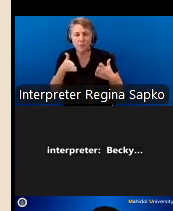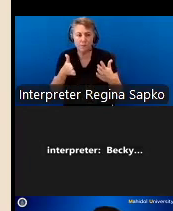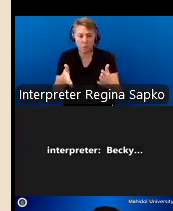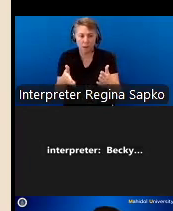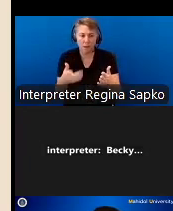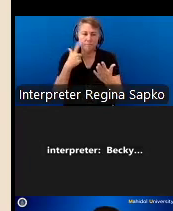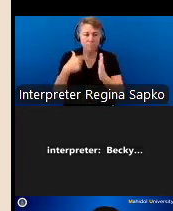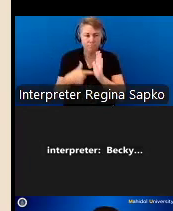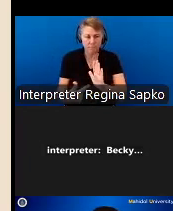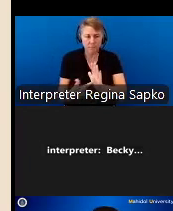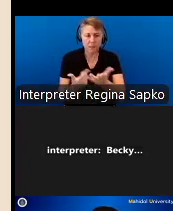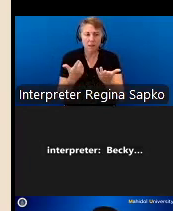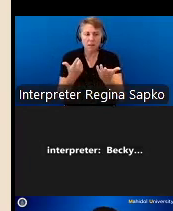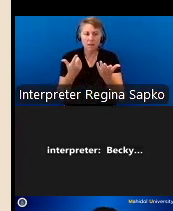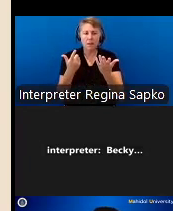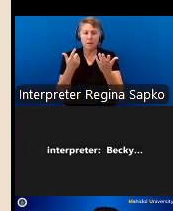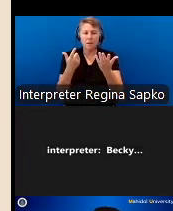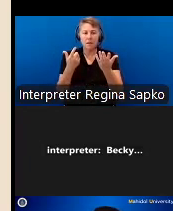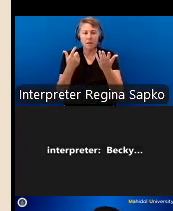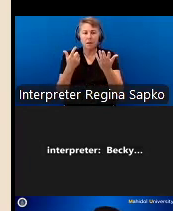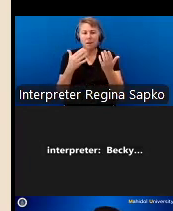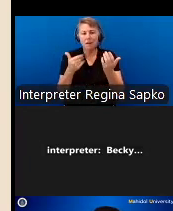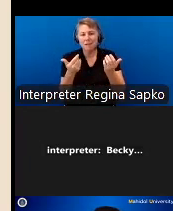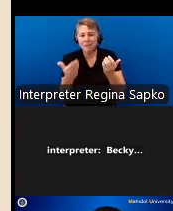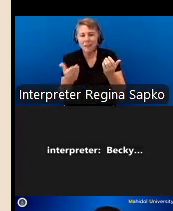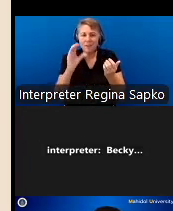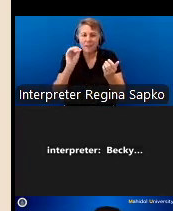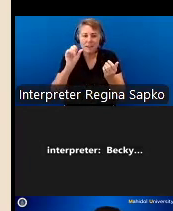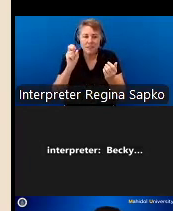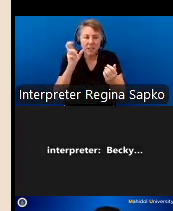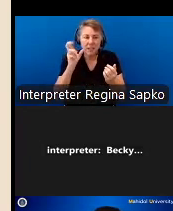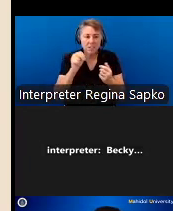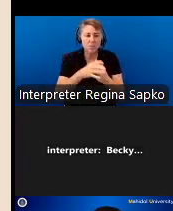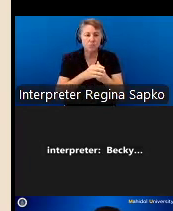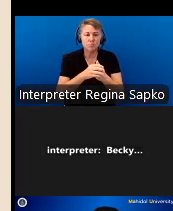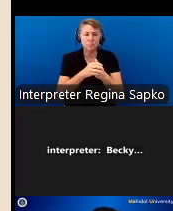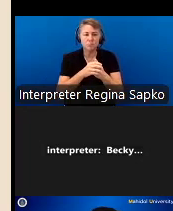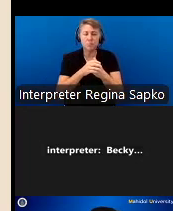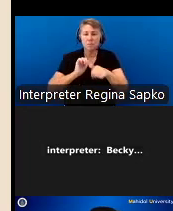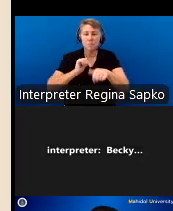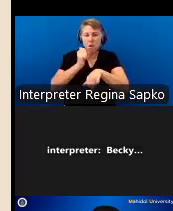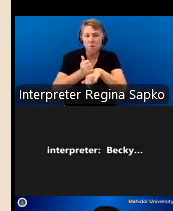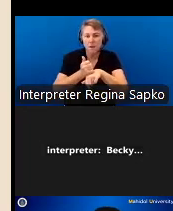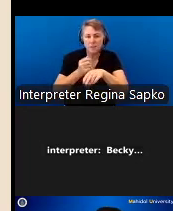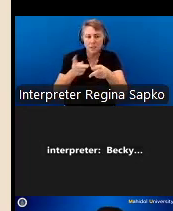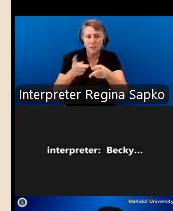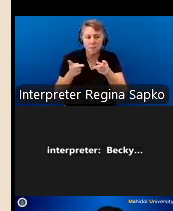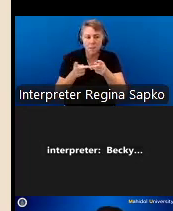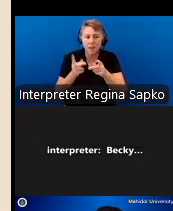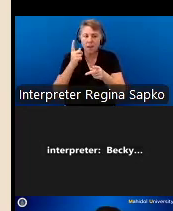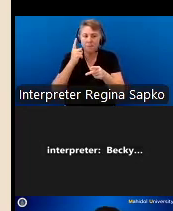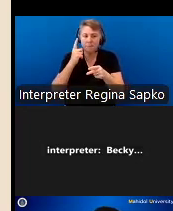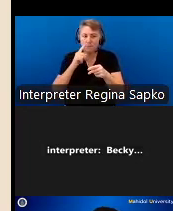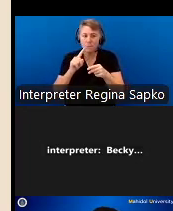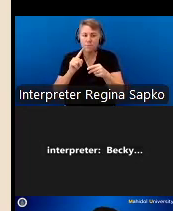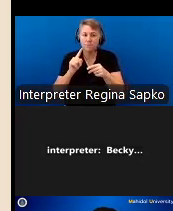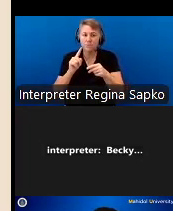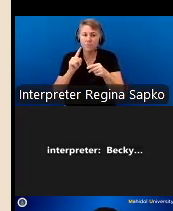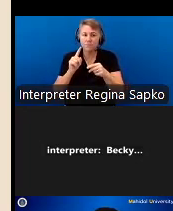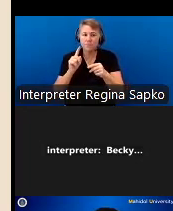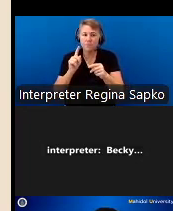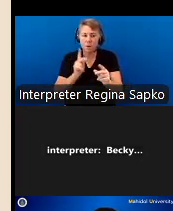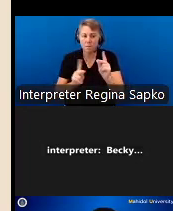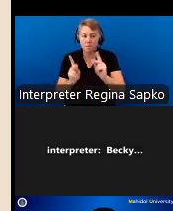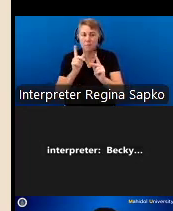like granting concessions, renting place for person with disability to distribute their product and services,